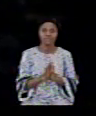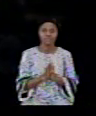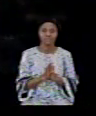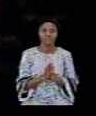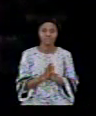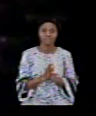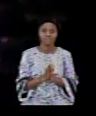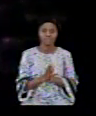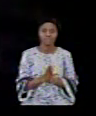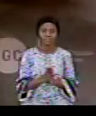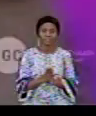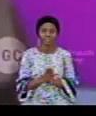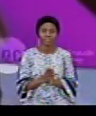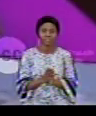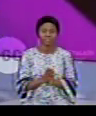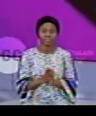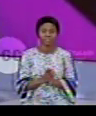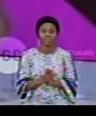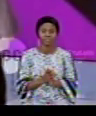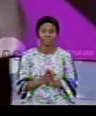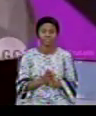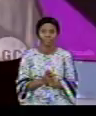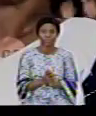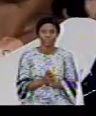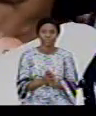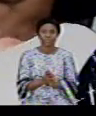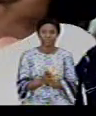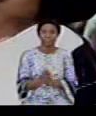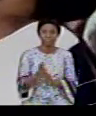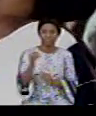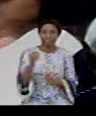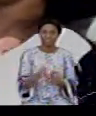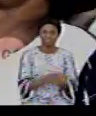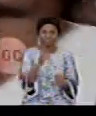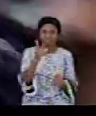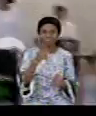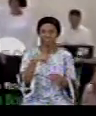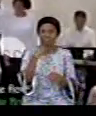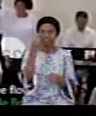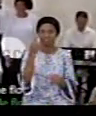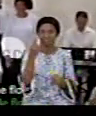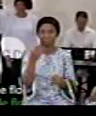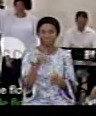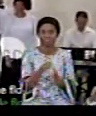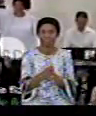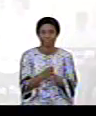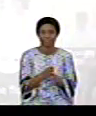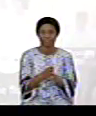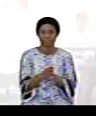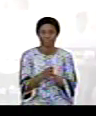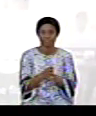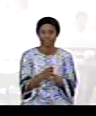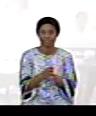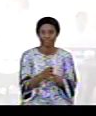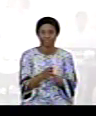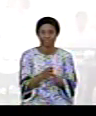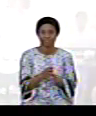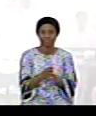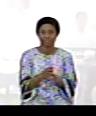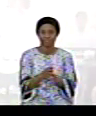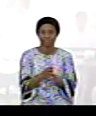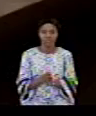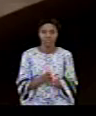a power shift and everybody said all over the world the gck spirit